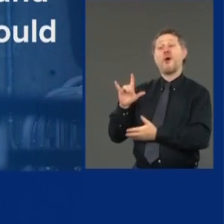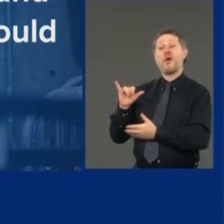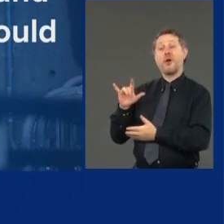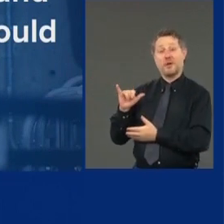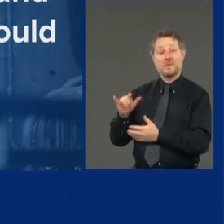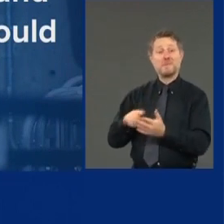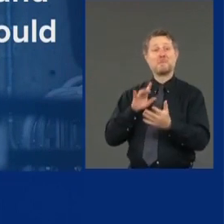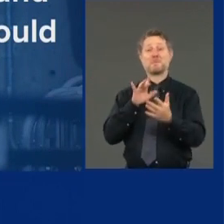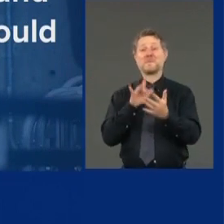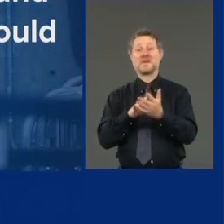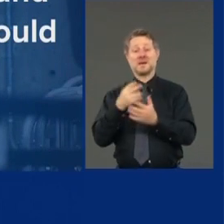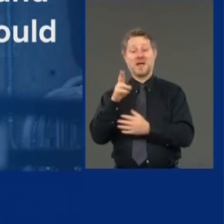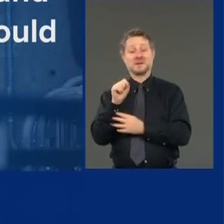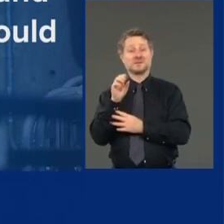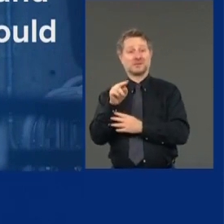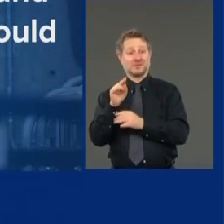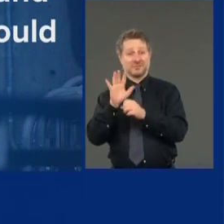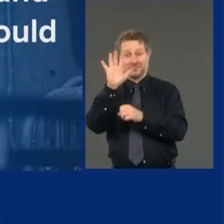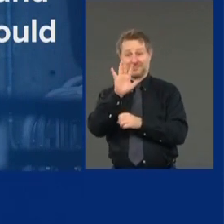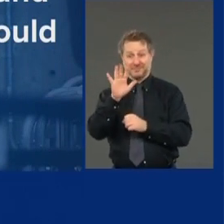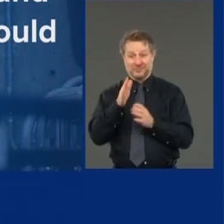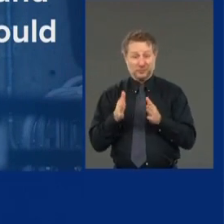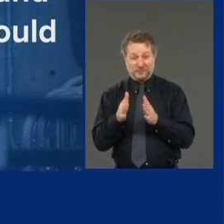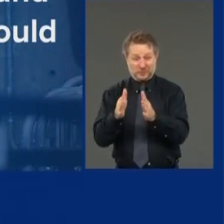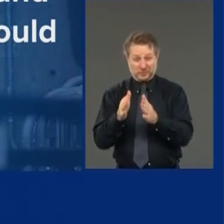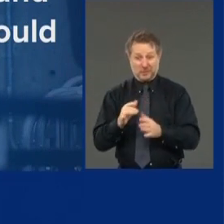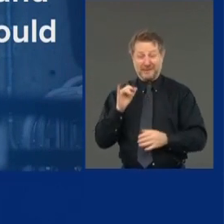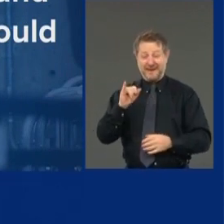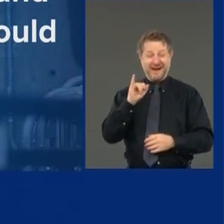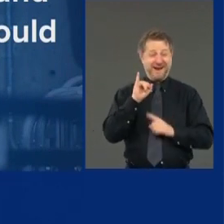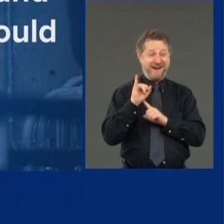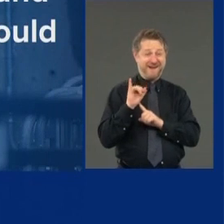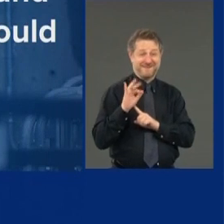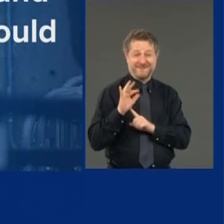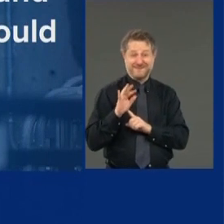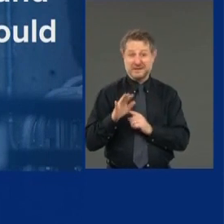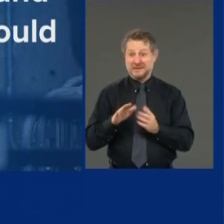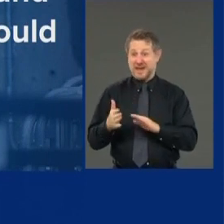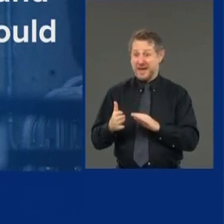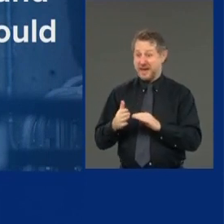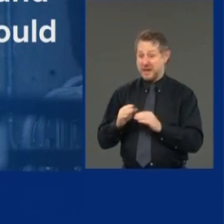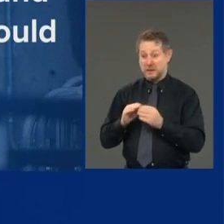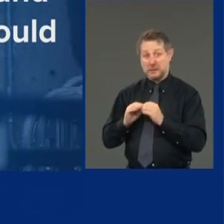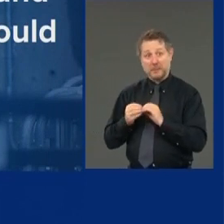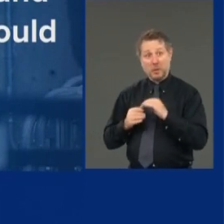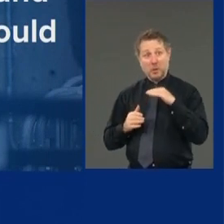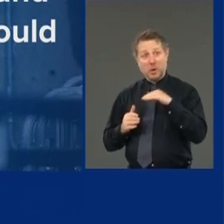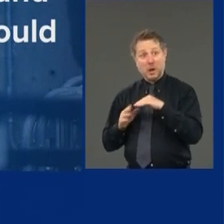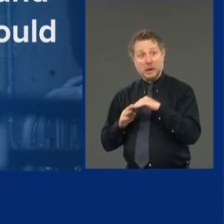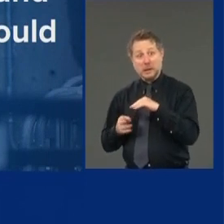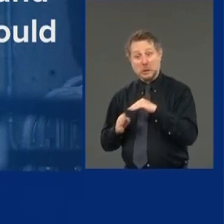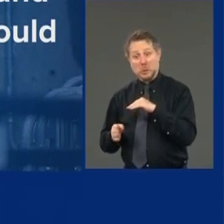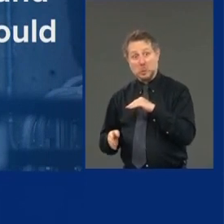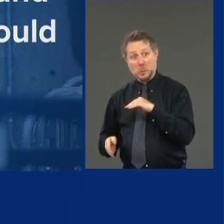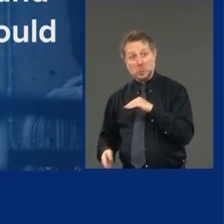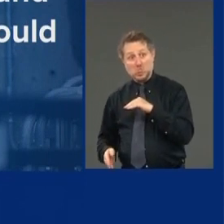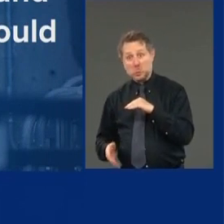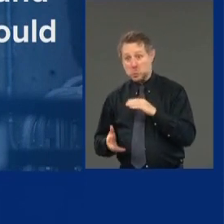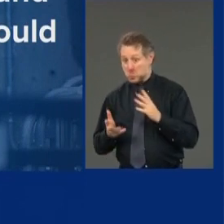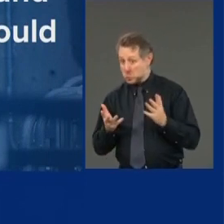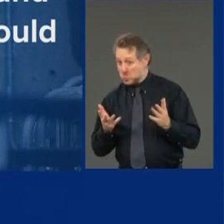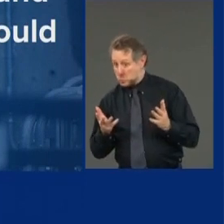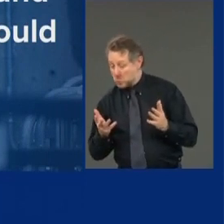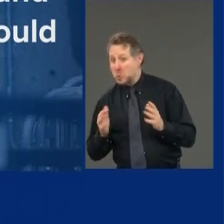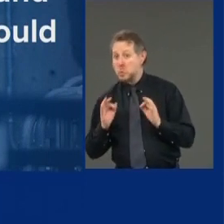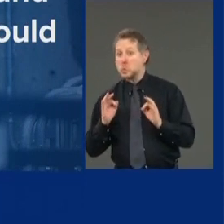region, if the number of deaths continues to decline the way it has,